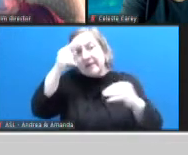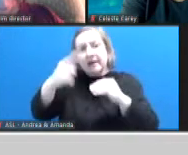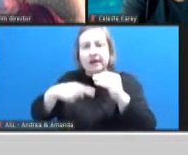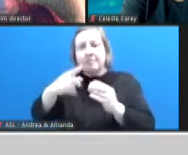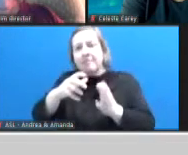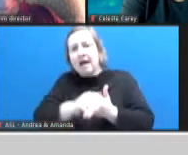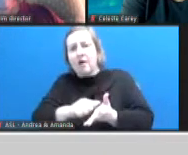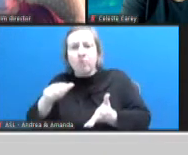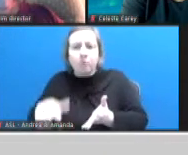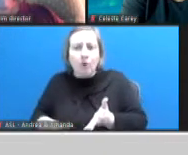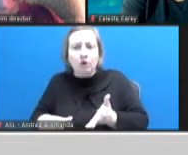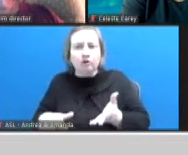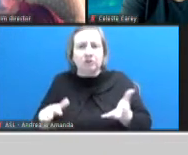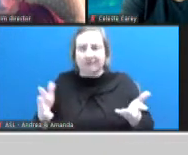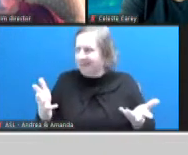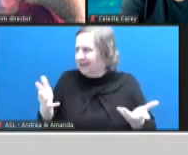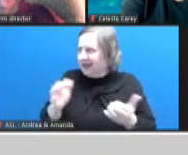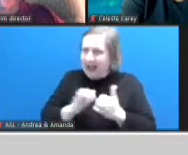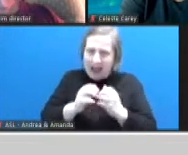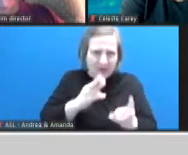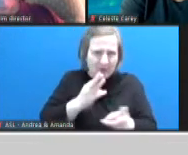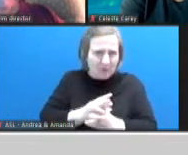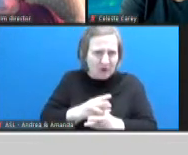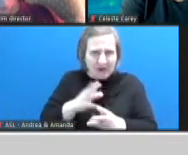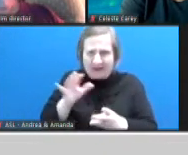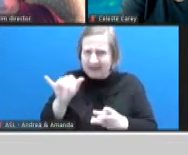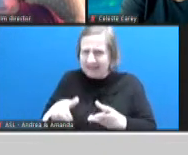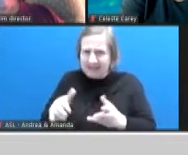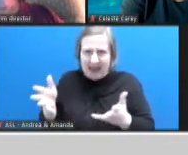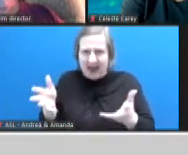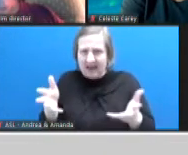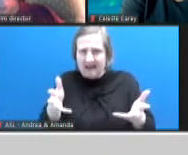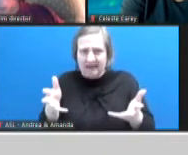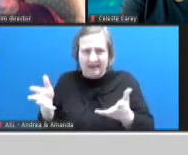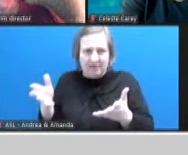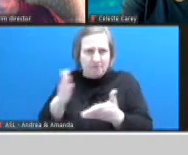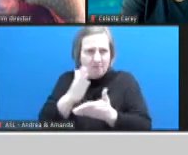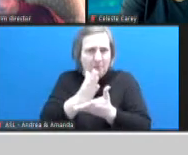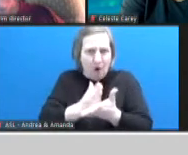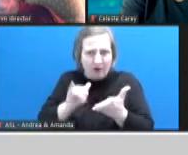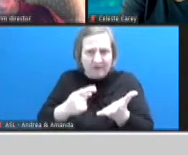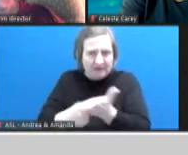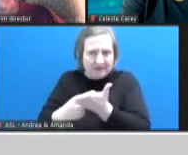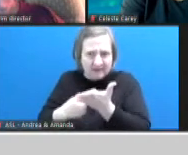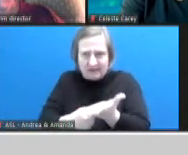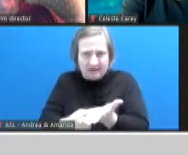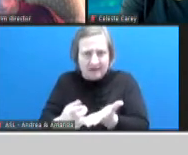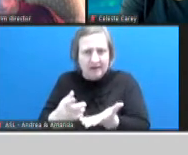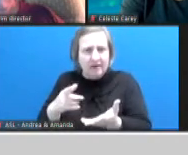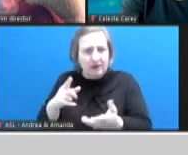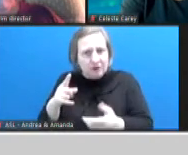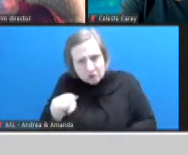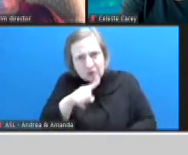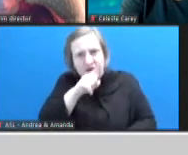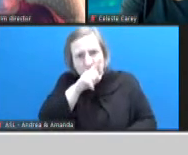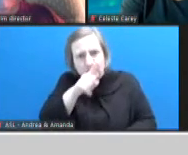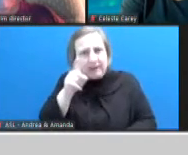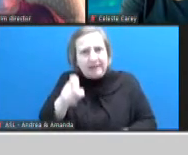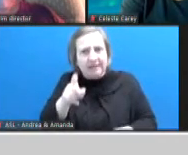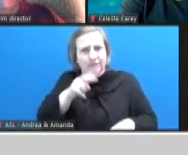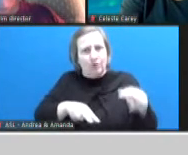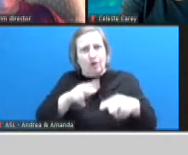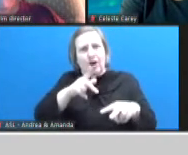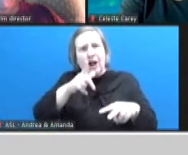abortion. Like, how in the world is that even part of this? You guys really need to look at